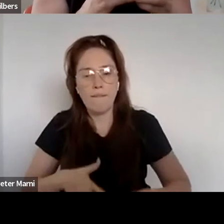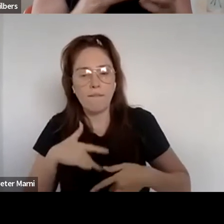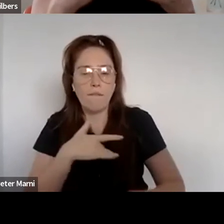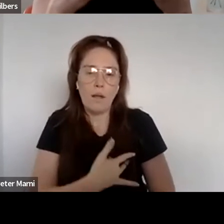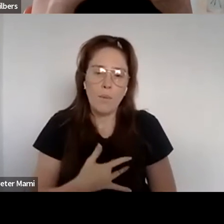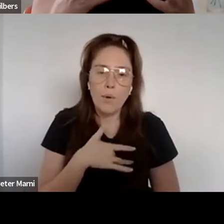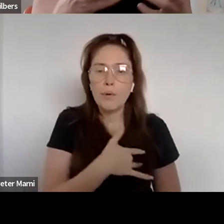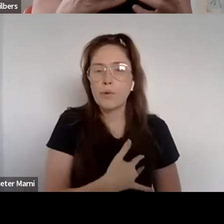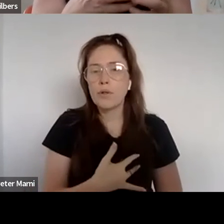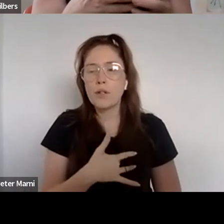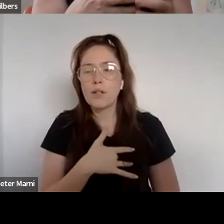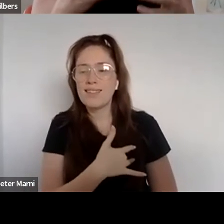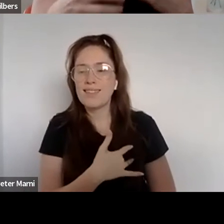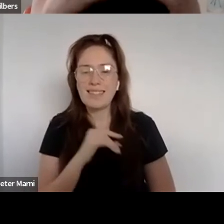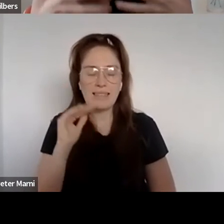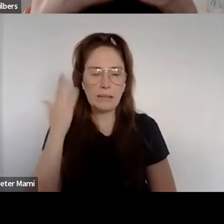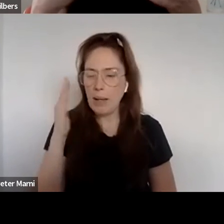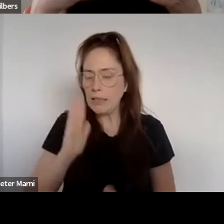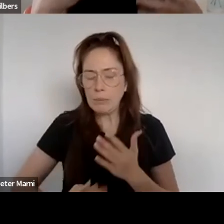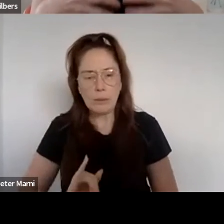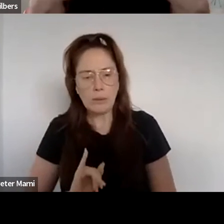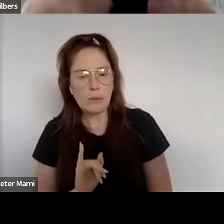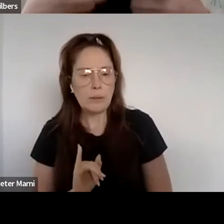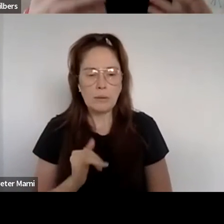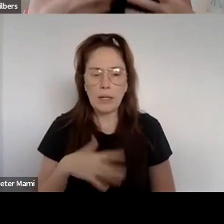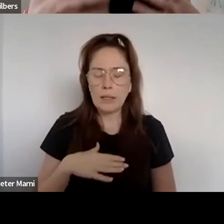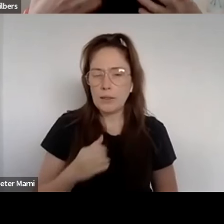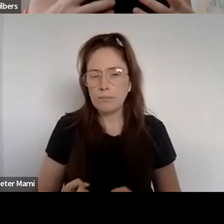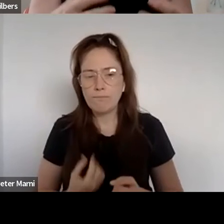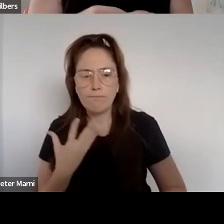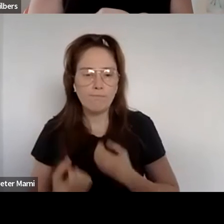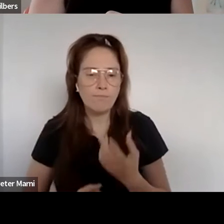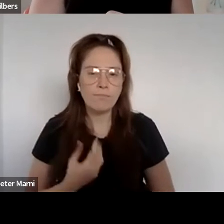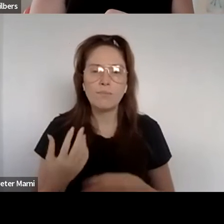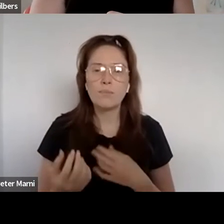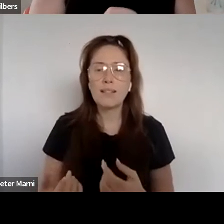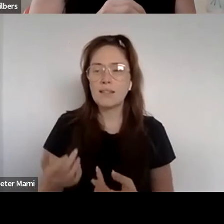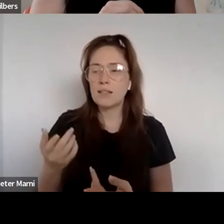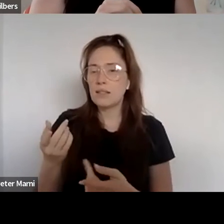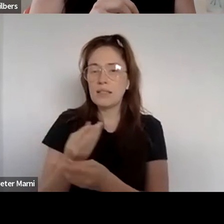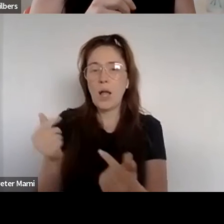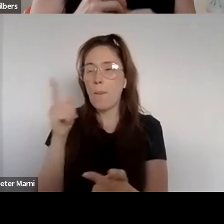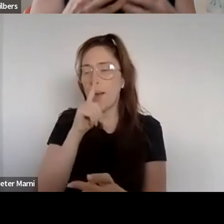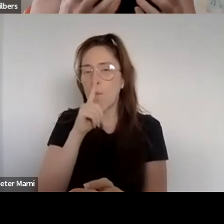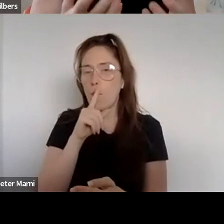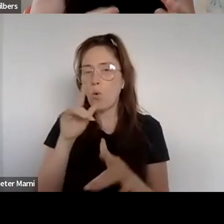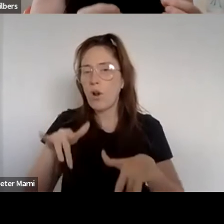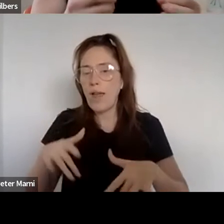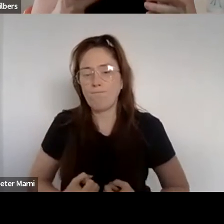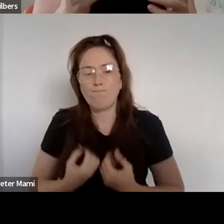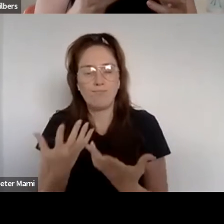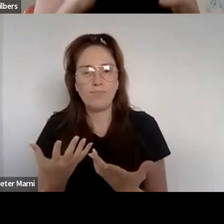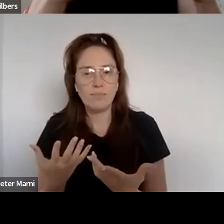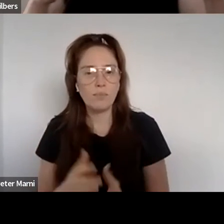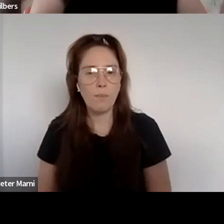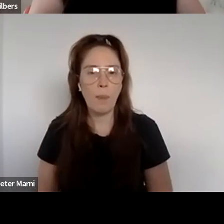hadn't sat comfortably. Things were left unsaid or hadn't been processed fully. And what we noticed